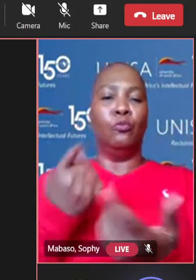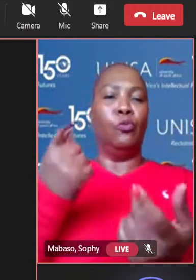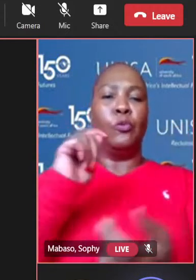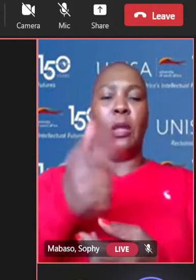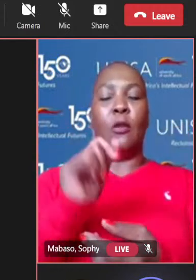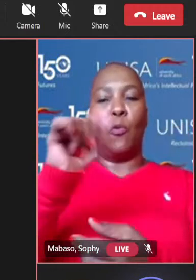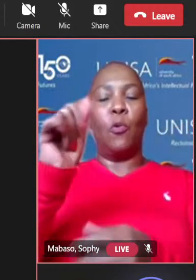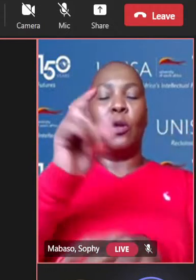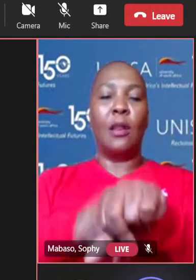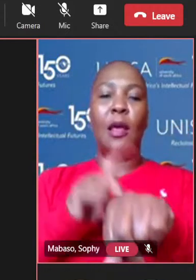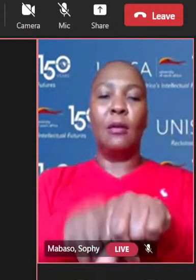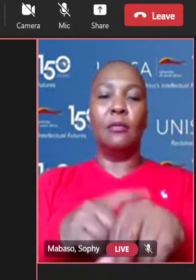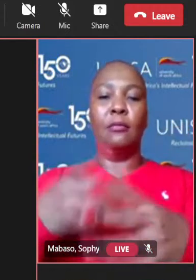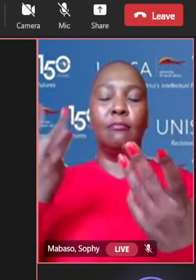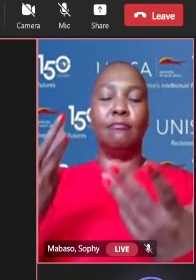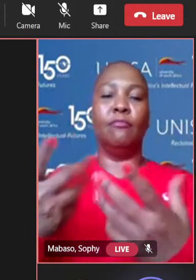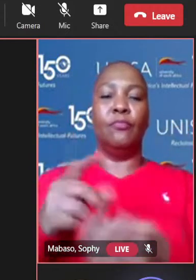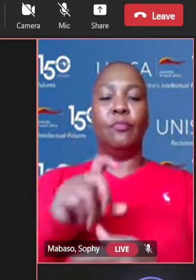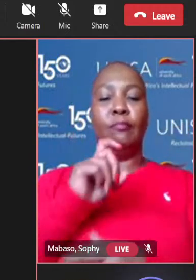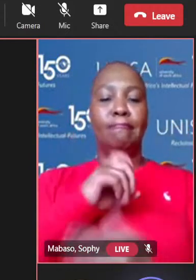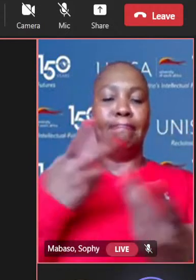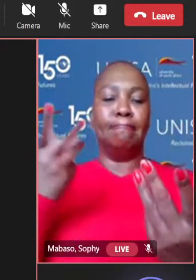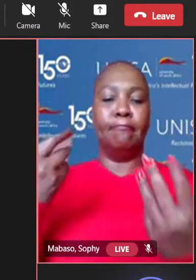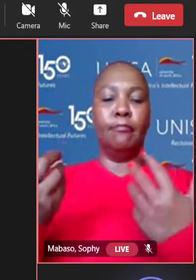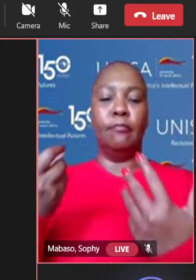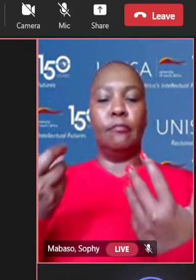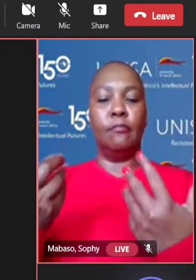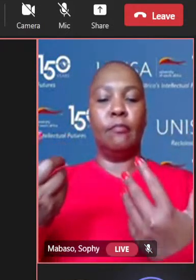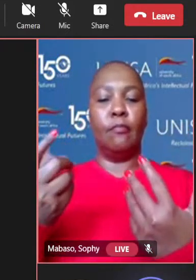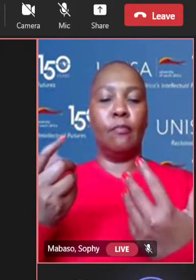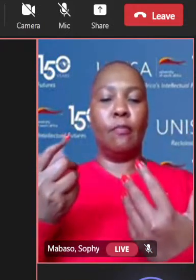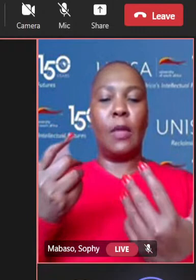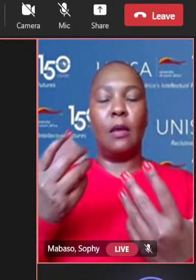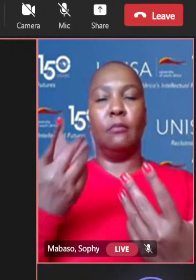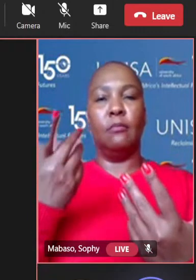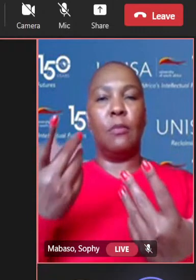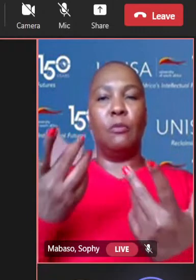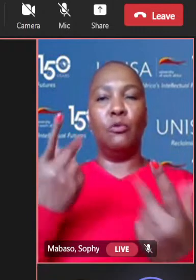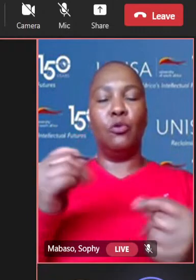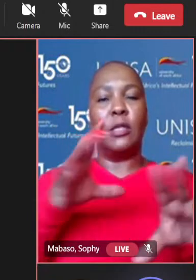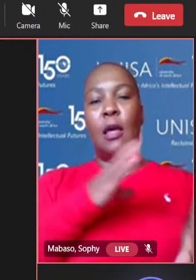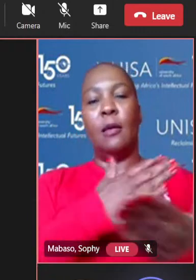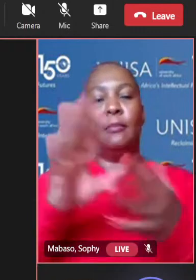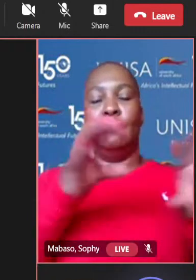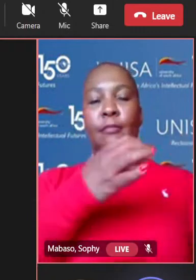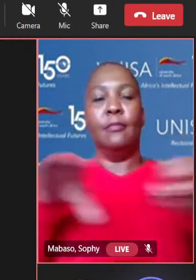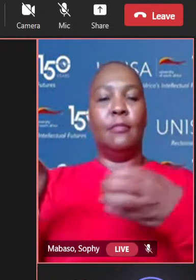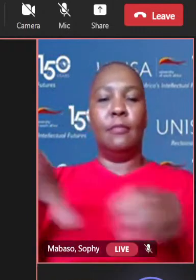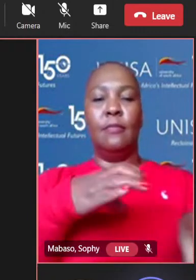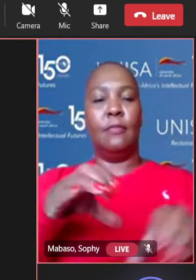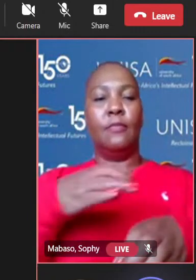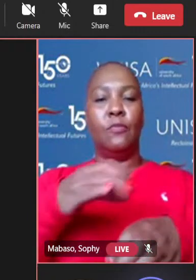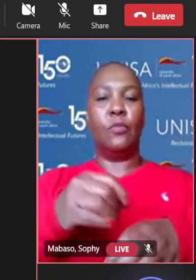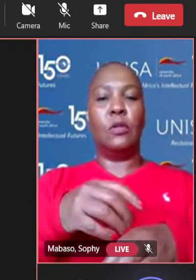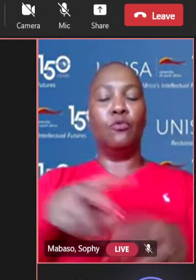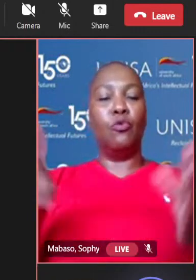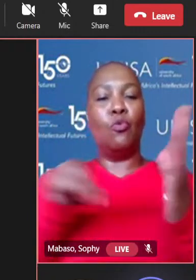of the activities, categories that you do, we have to look at the next slide, for